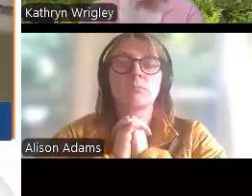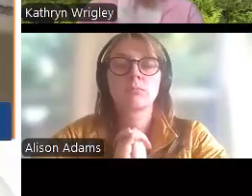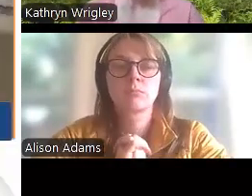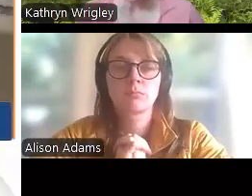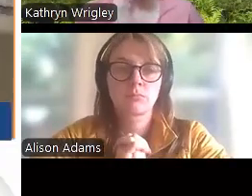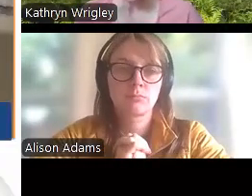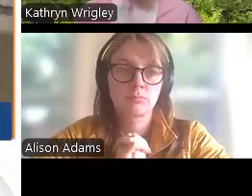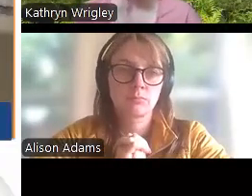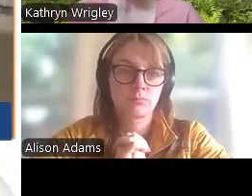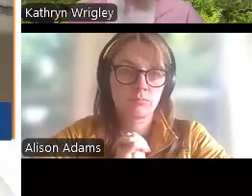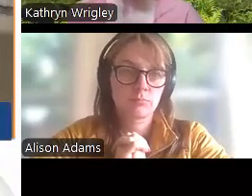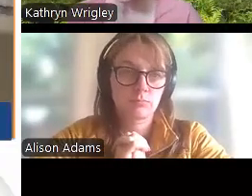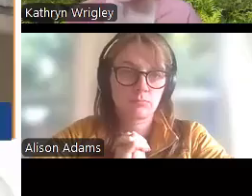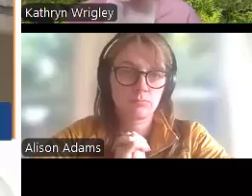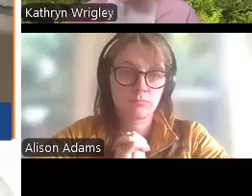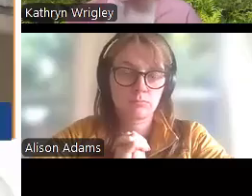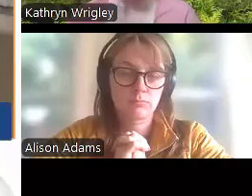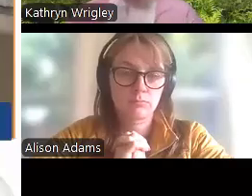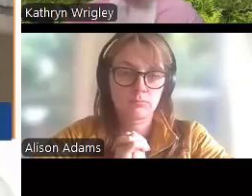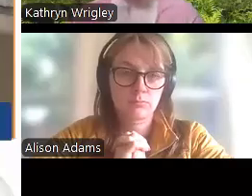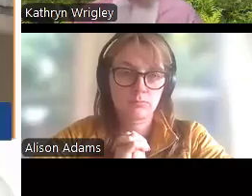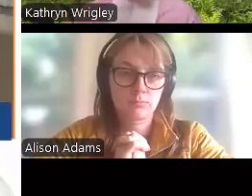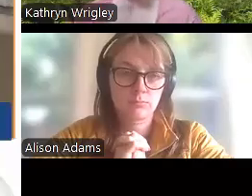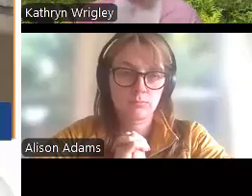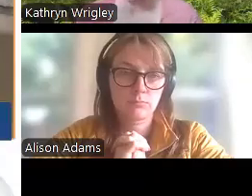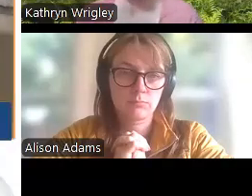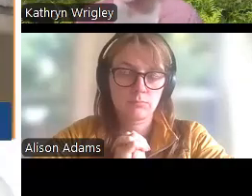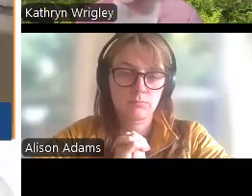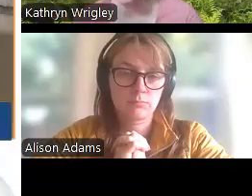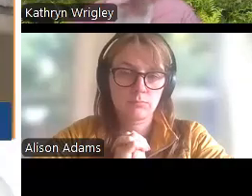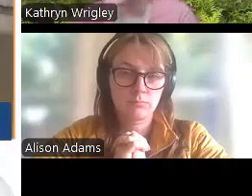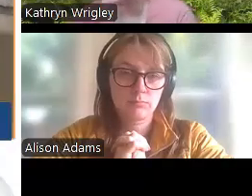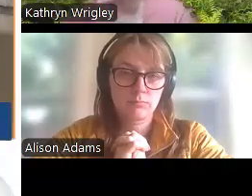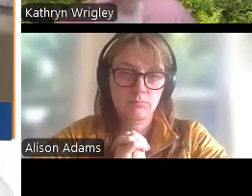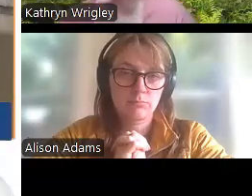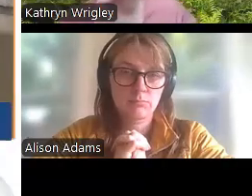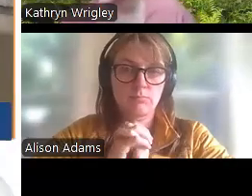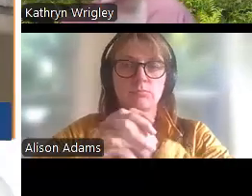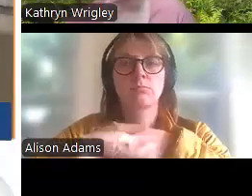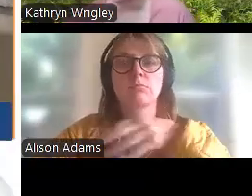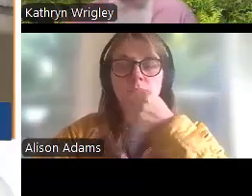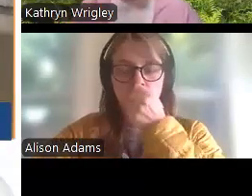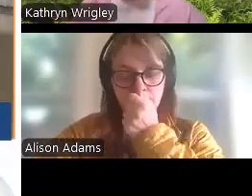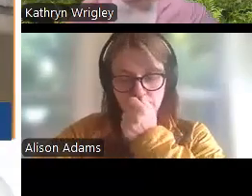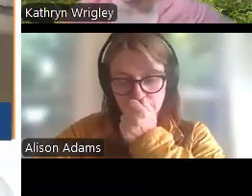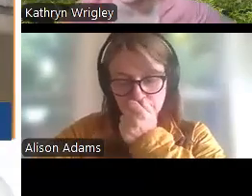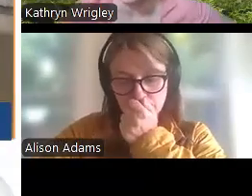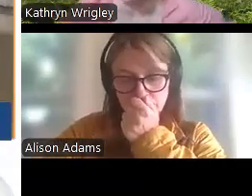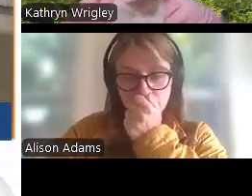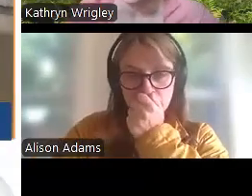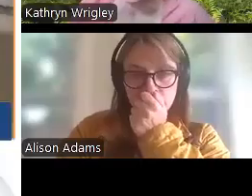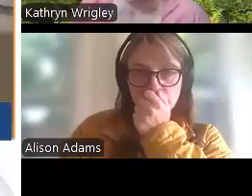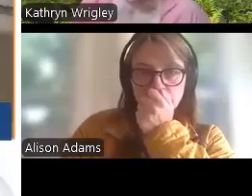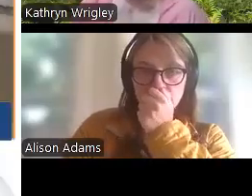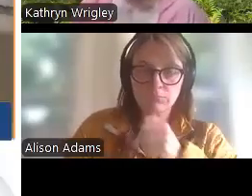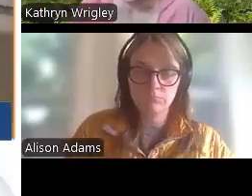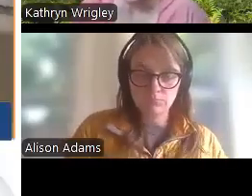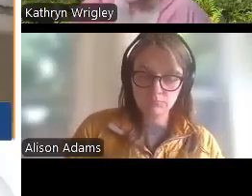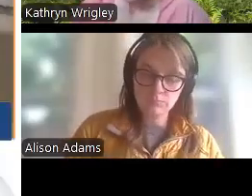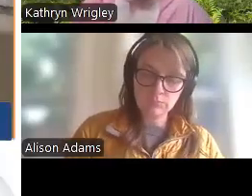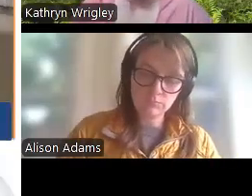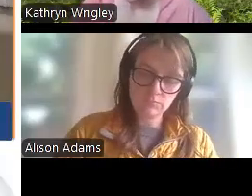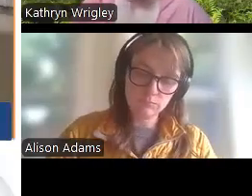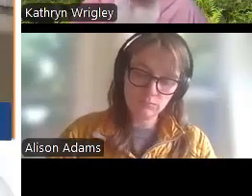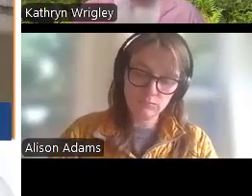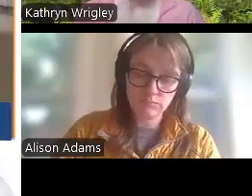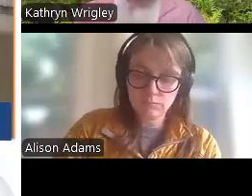So, hello, I'm Kathryn Wrigley. I'm both a licensed forester, as Jeff mentioned, and I work for the Department of Forest, Parks, and Rec